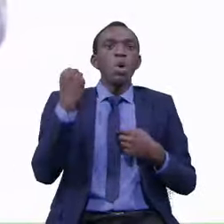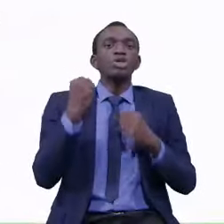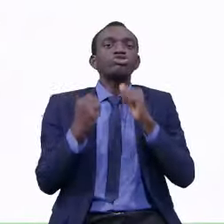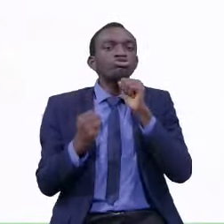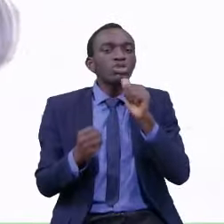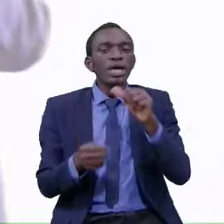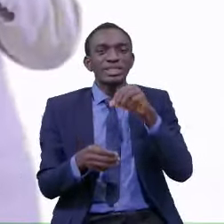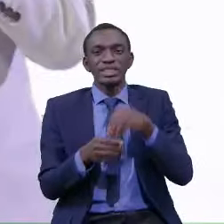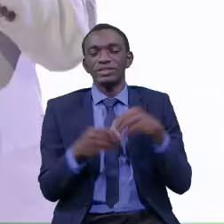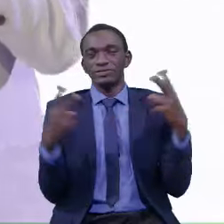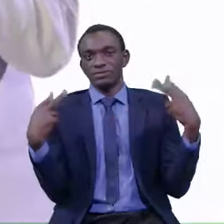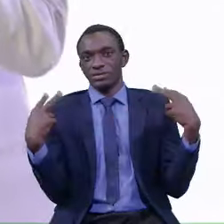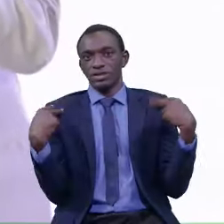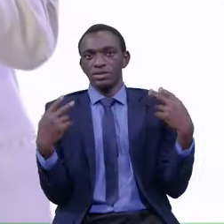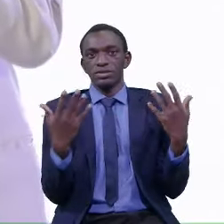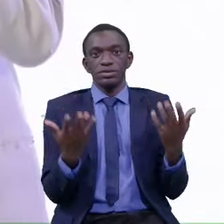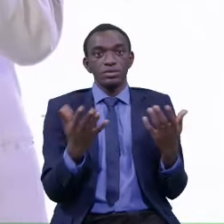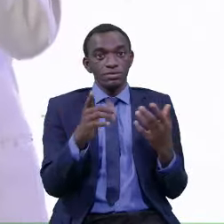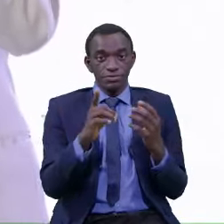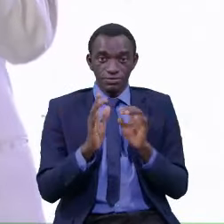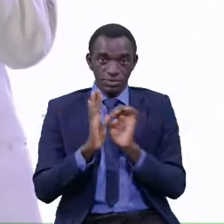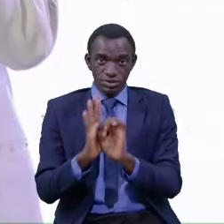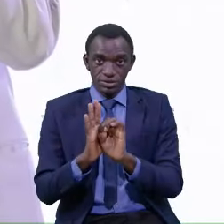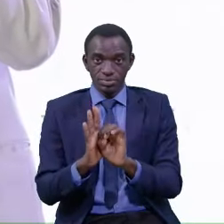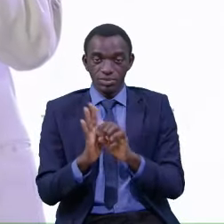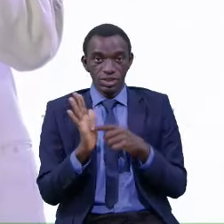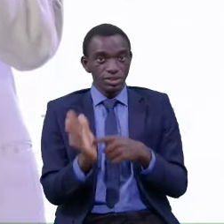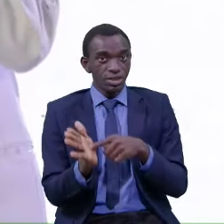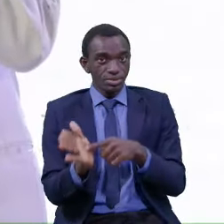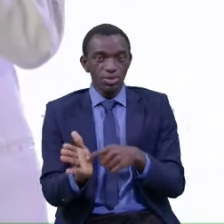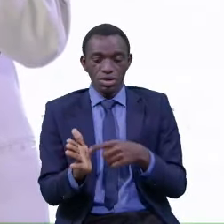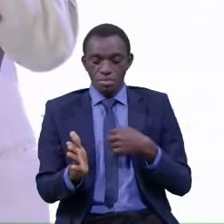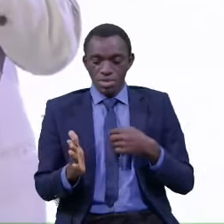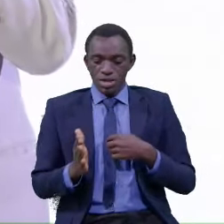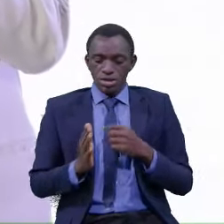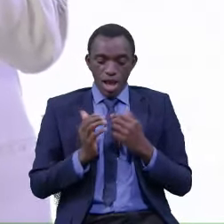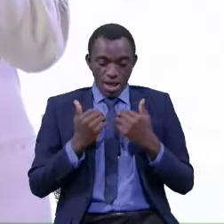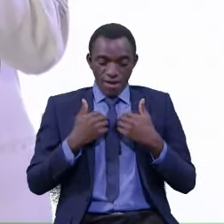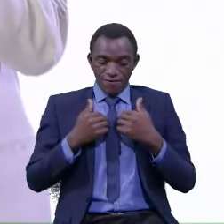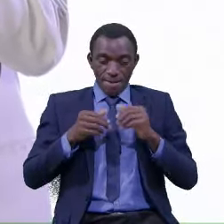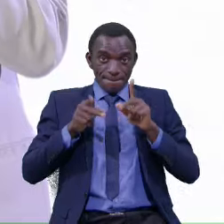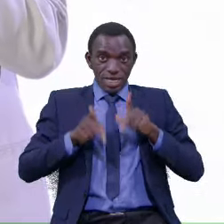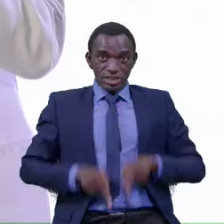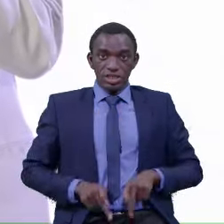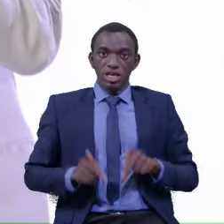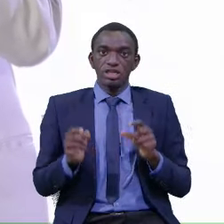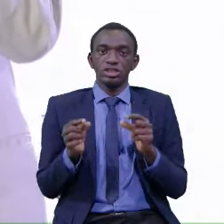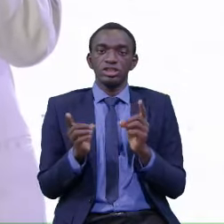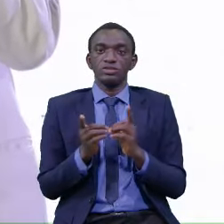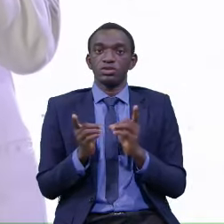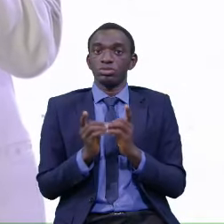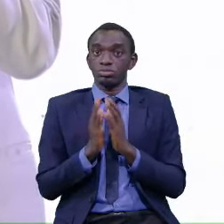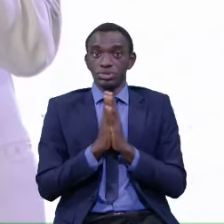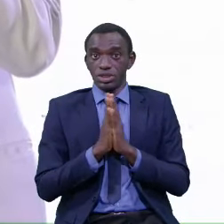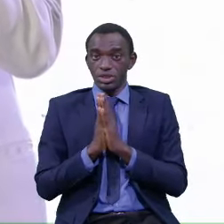say now I'm having my personal devotion before the Lord. And I come across this verse.